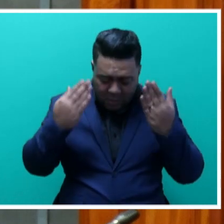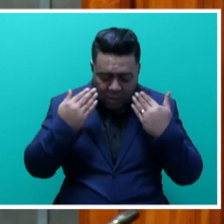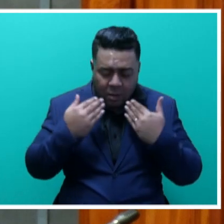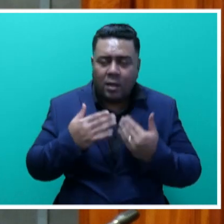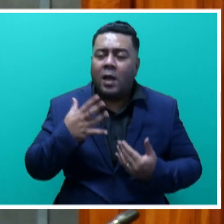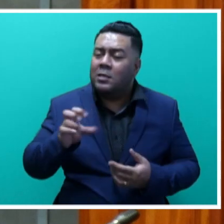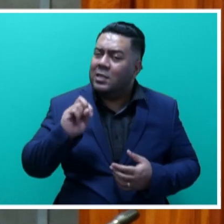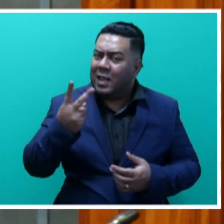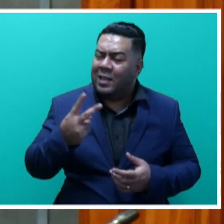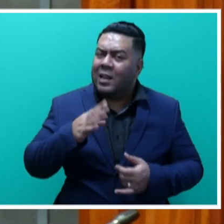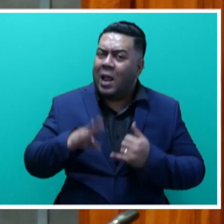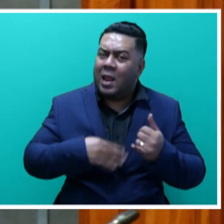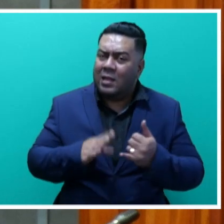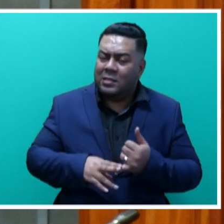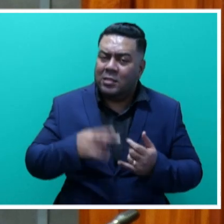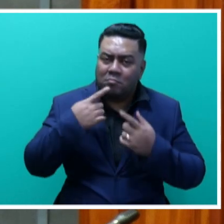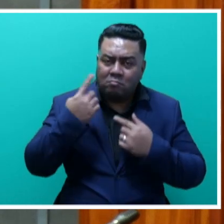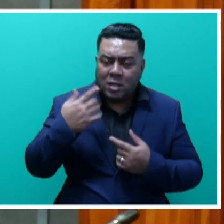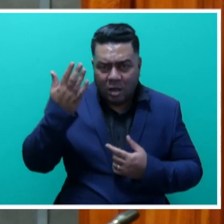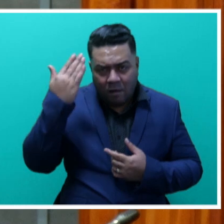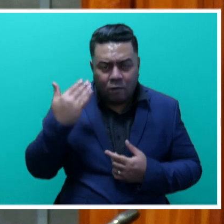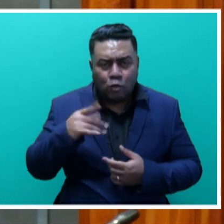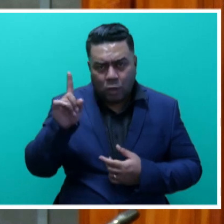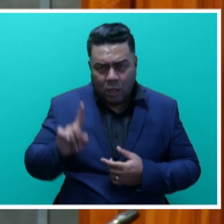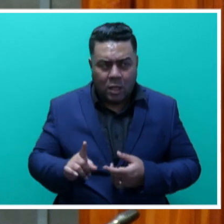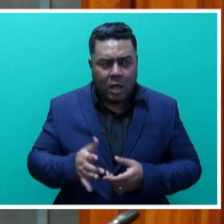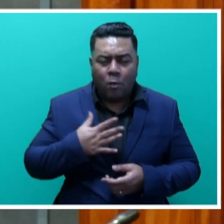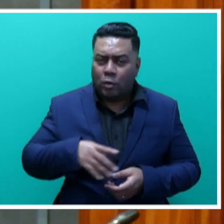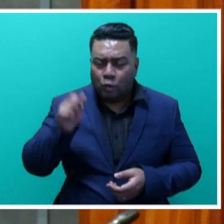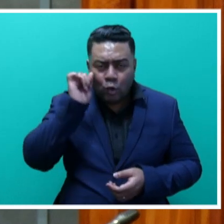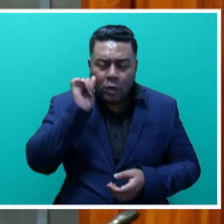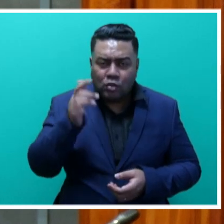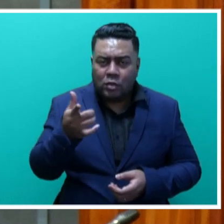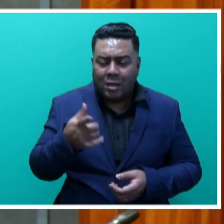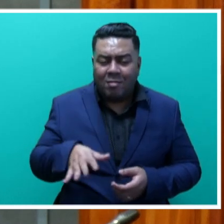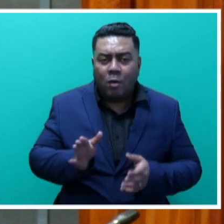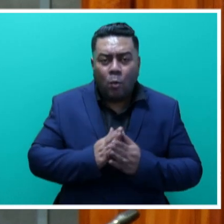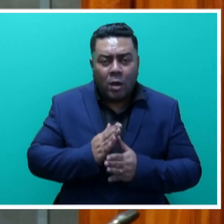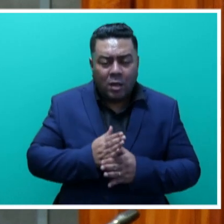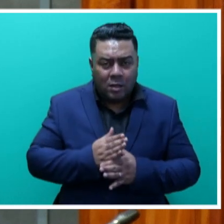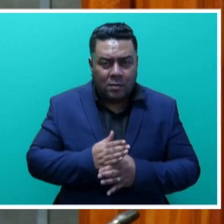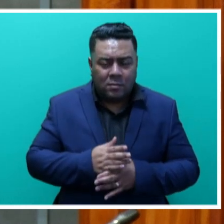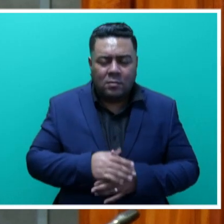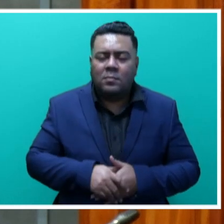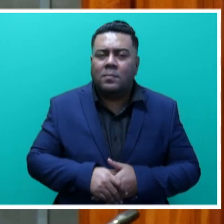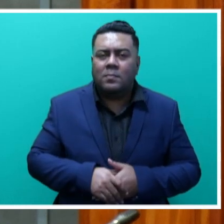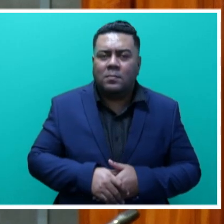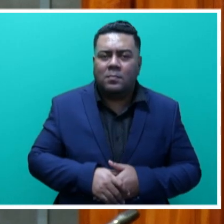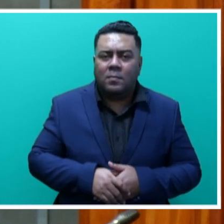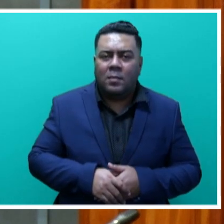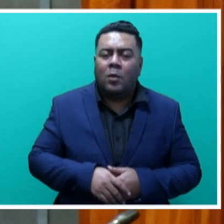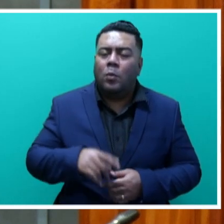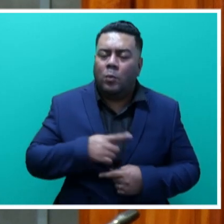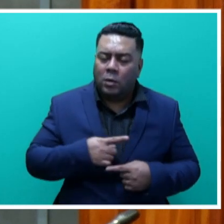as the second last speaker for today, I would like to take this time to acknowledge the sterling effort and the work you